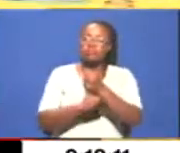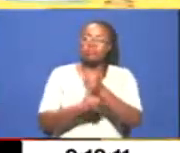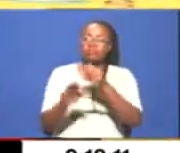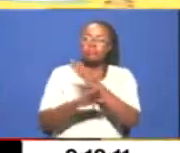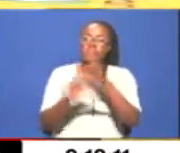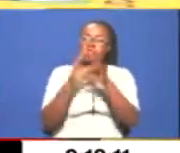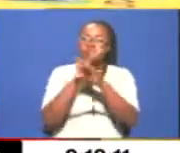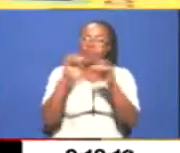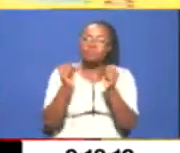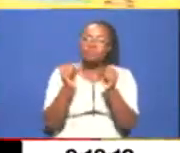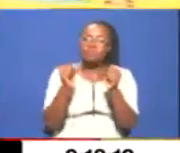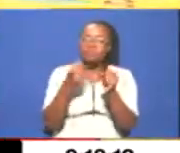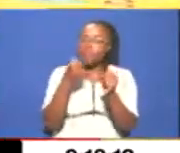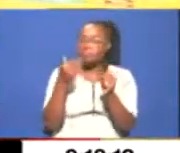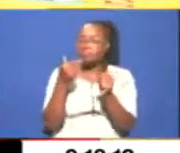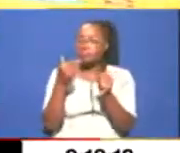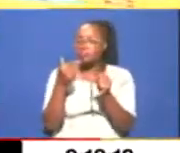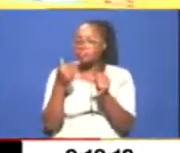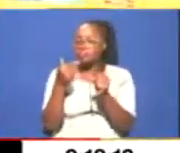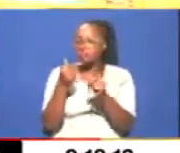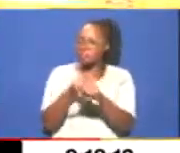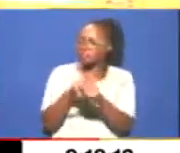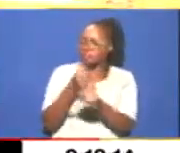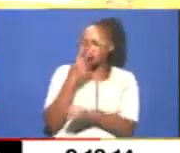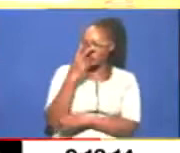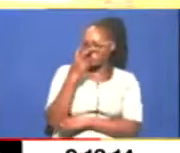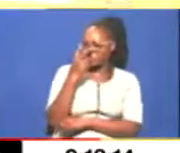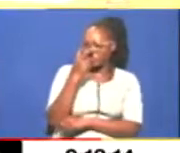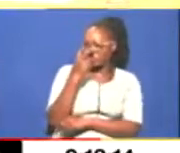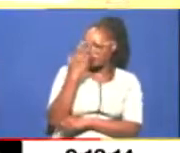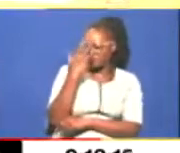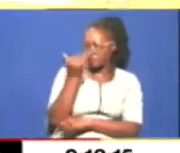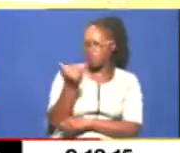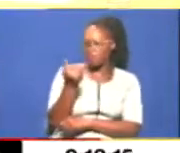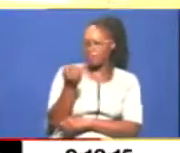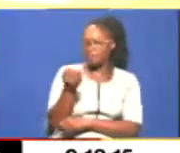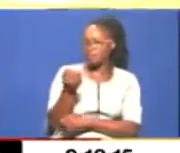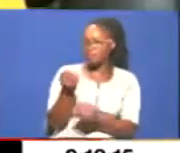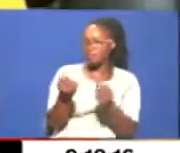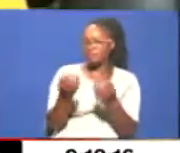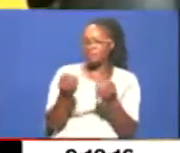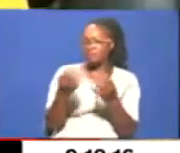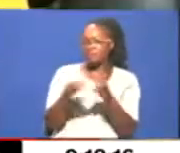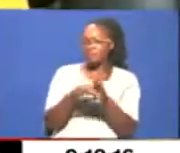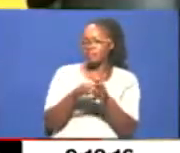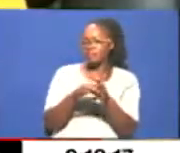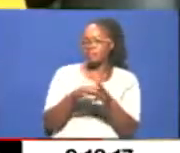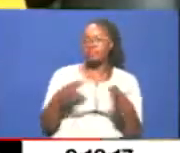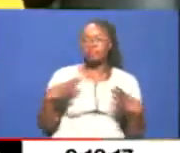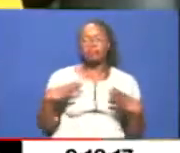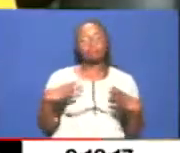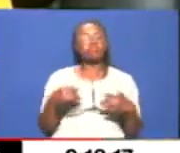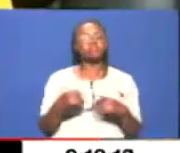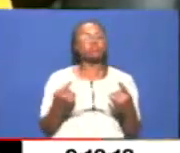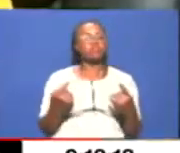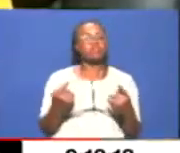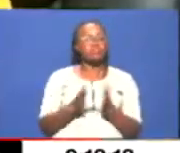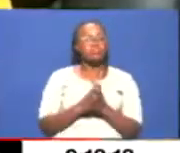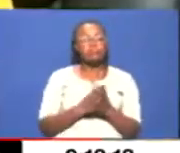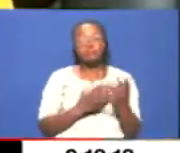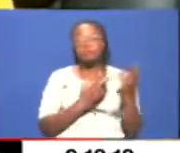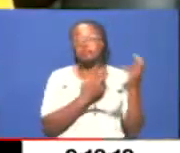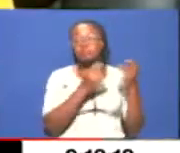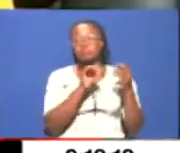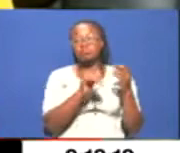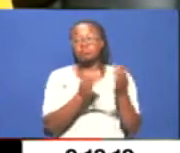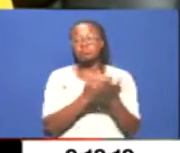Ruto said the timing was suspicious as many members were already on Christmas break. And I would hope that somebody